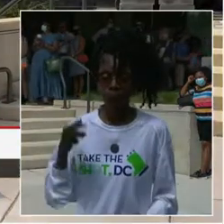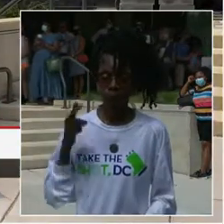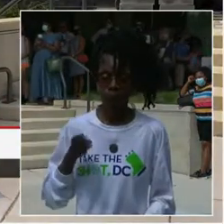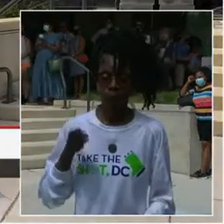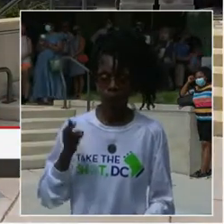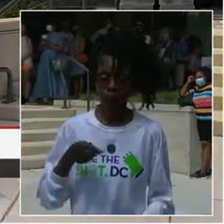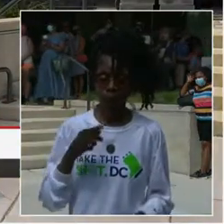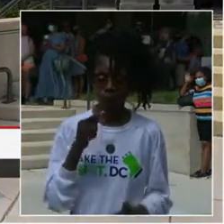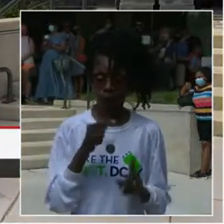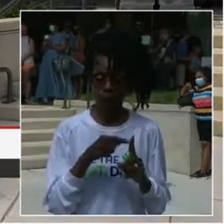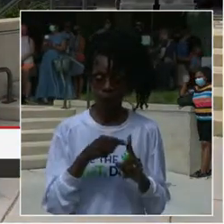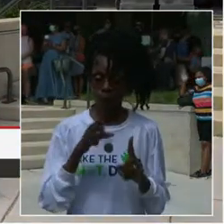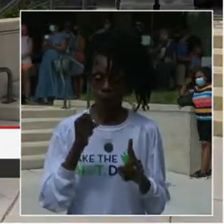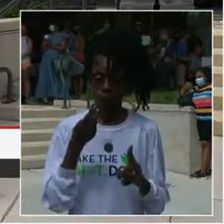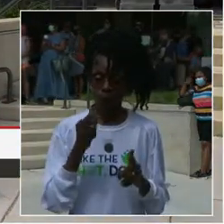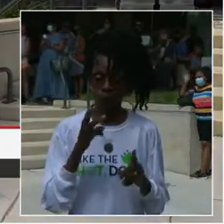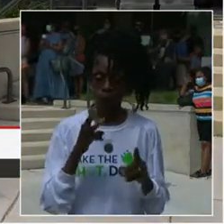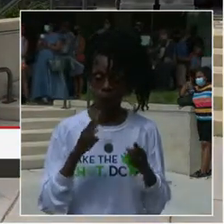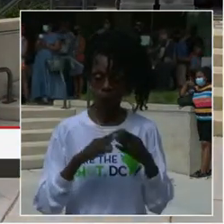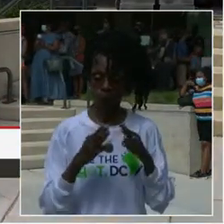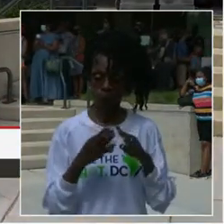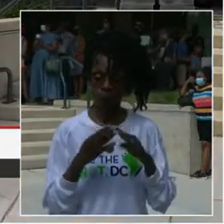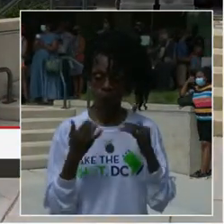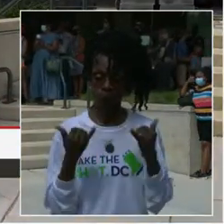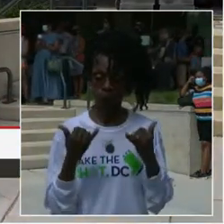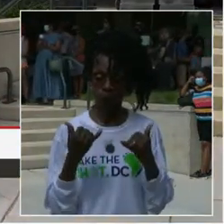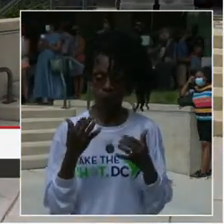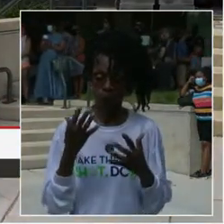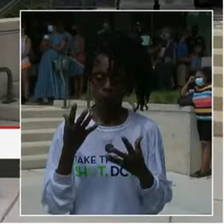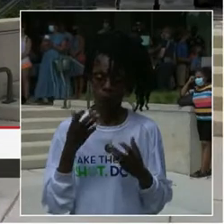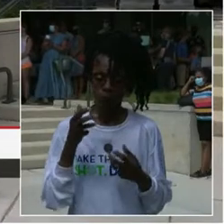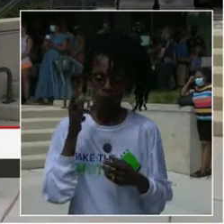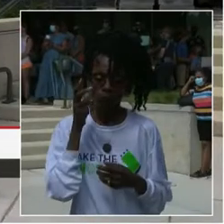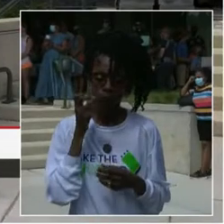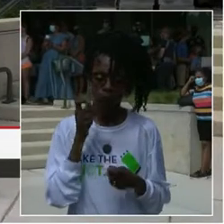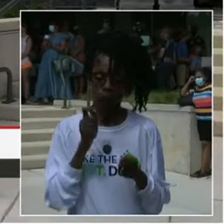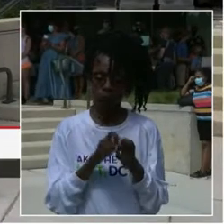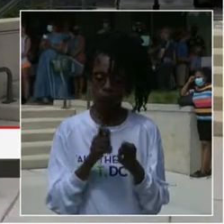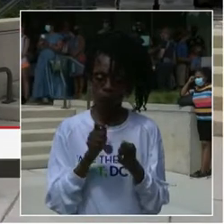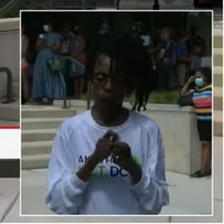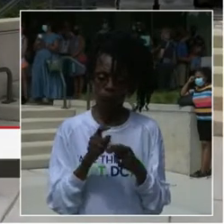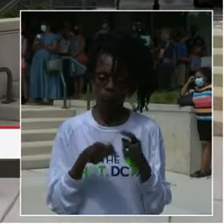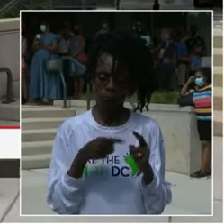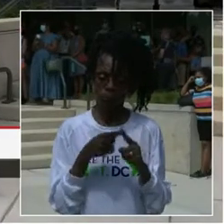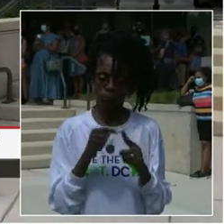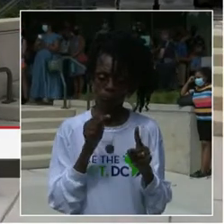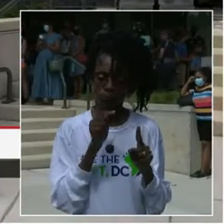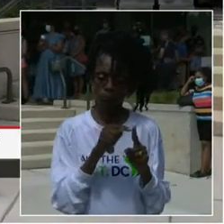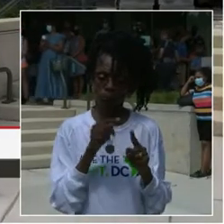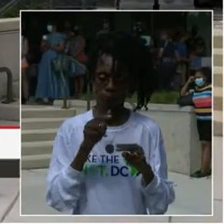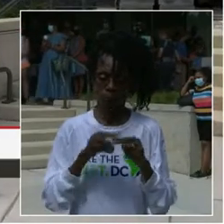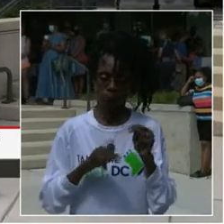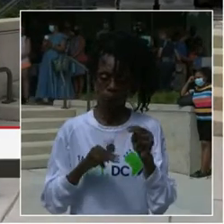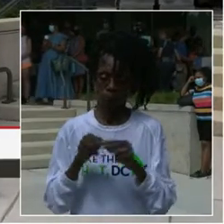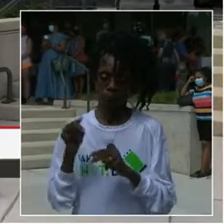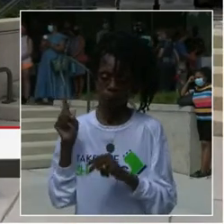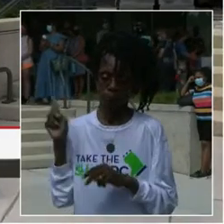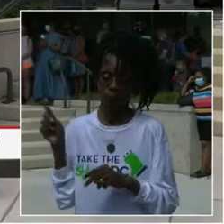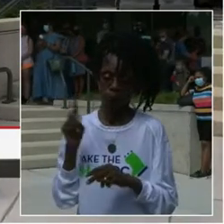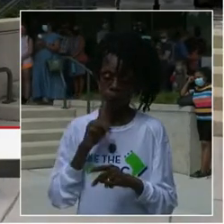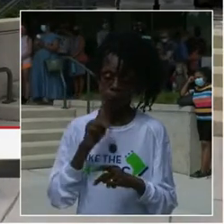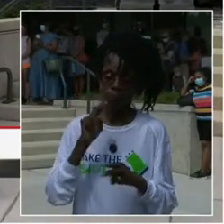I now want you to hear some specifics about your building. I mentioned that the